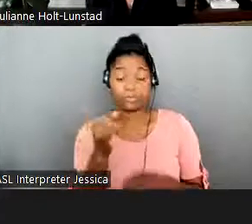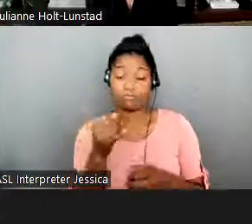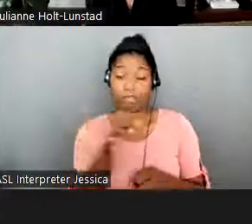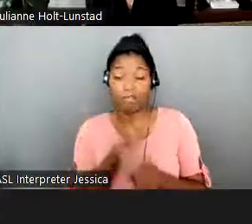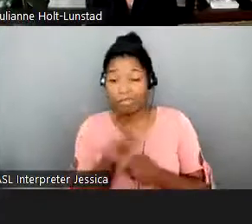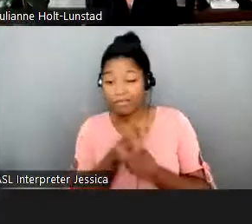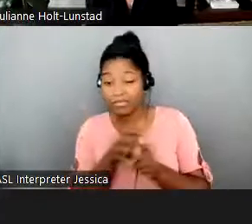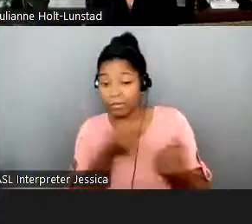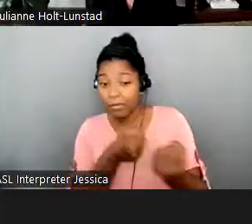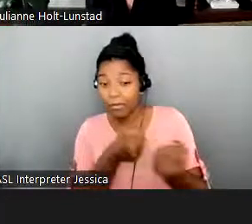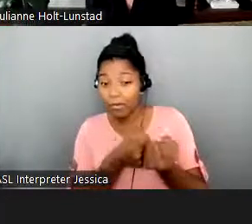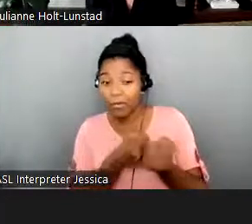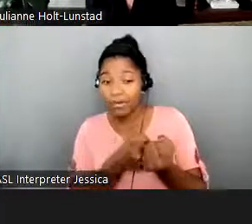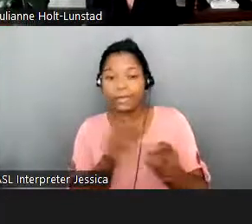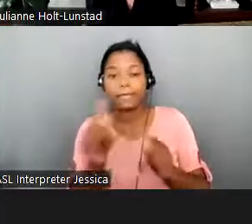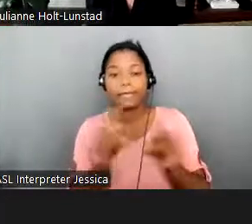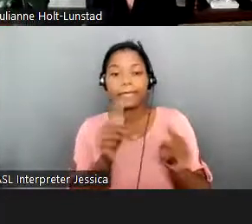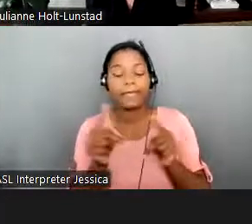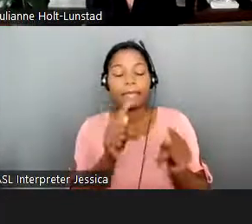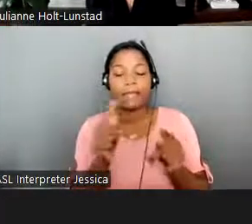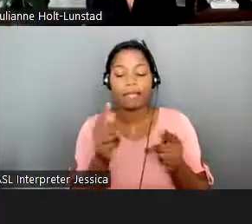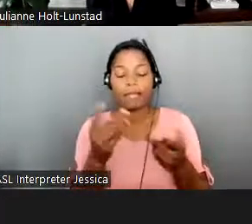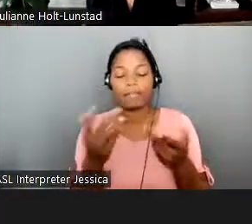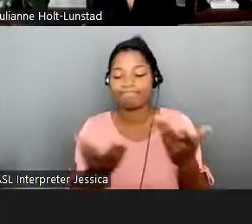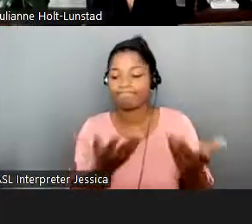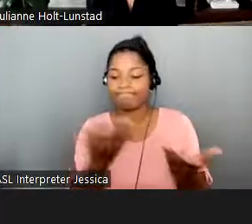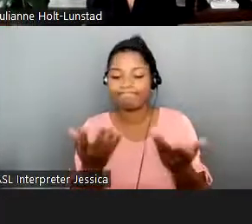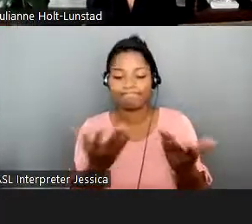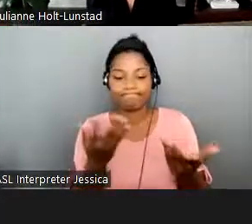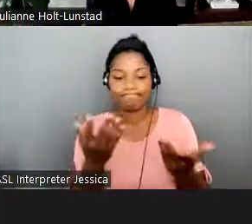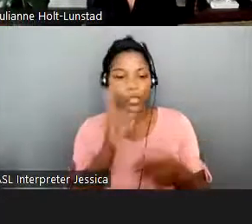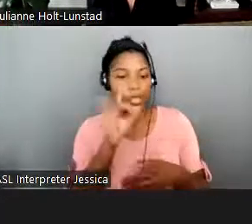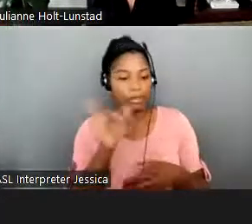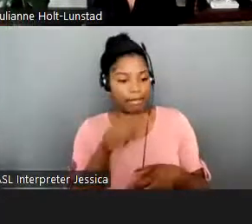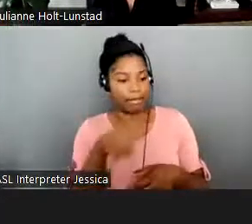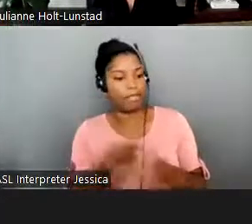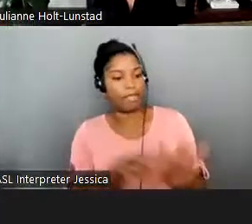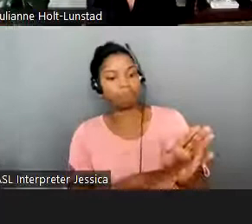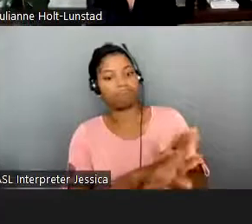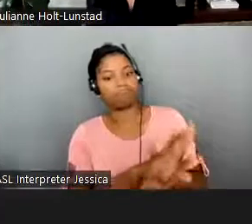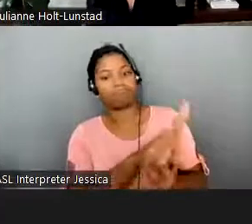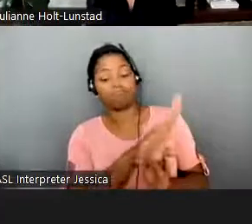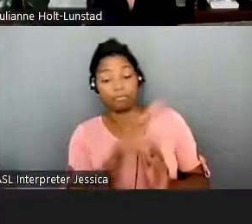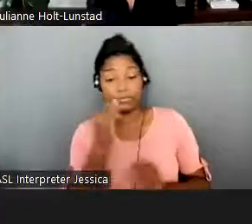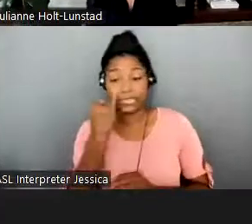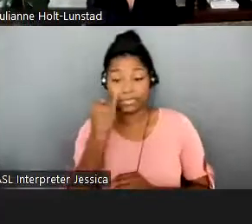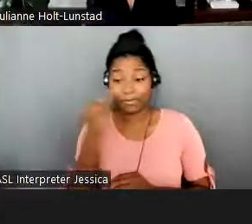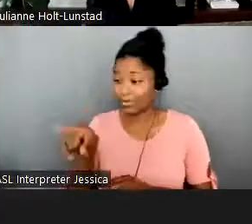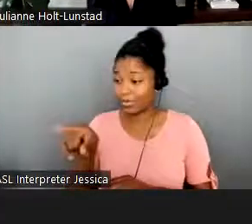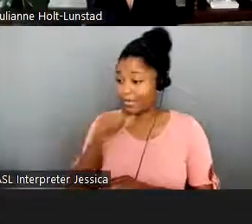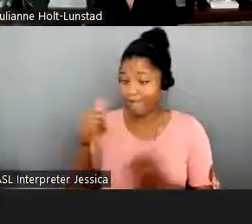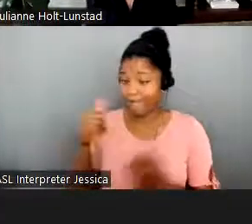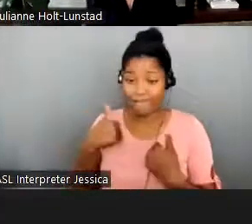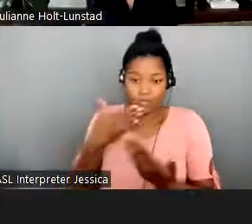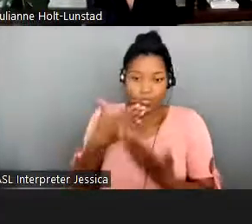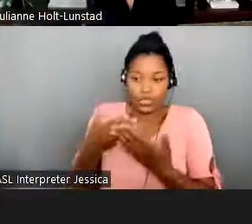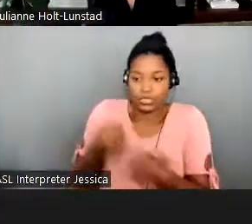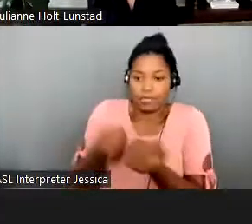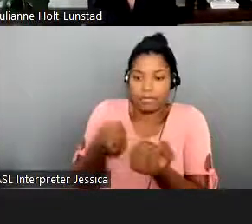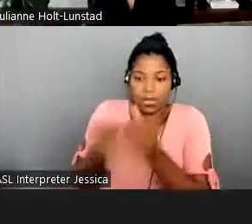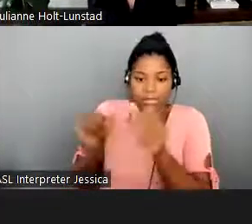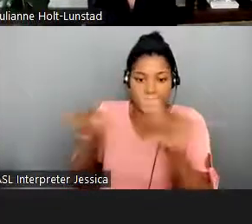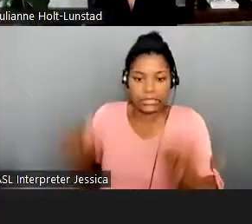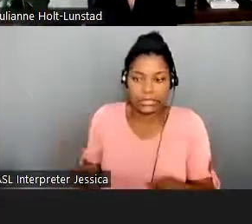medical settings has been linked to better outcomes, while those that lack adequate support systems have poorer